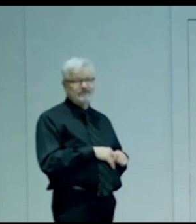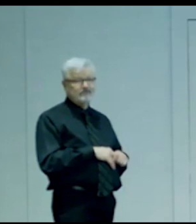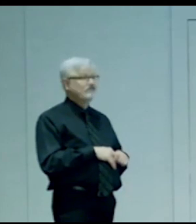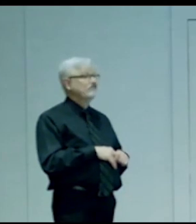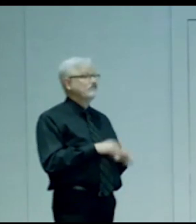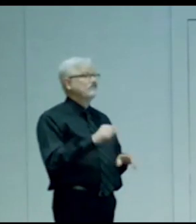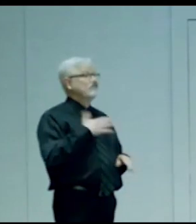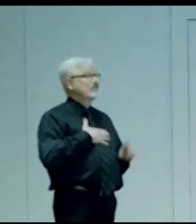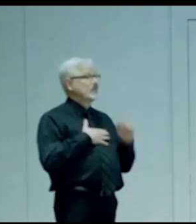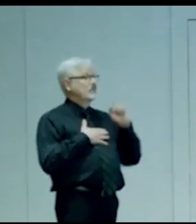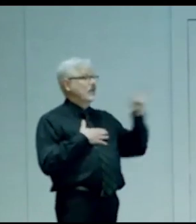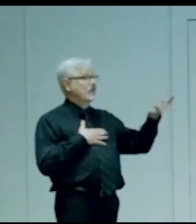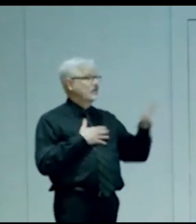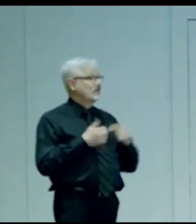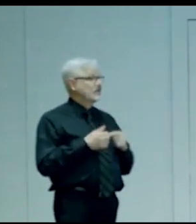Yes, please, in the back.